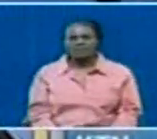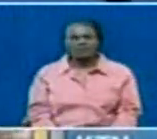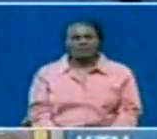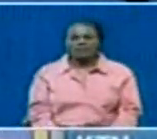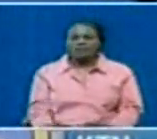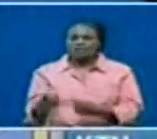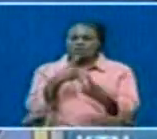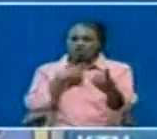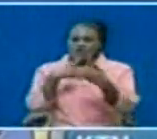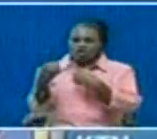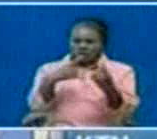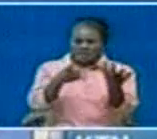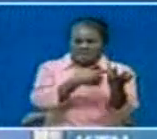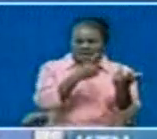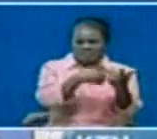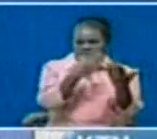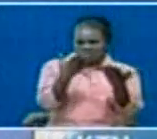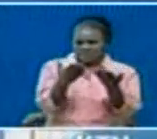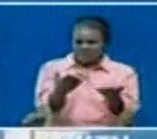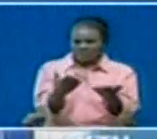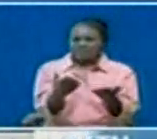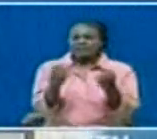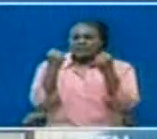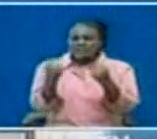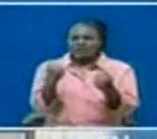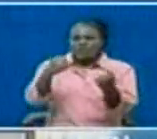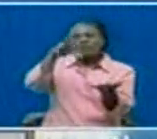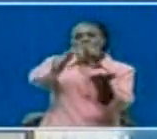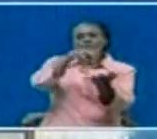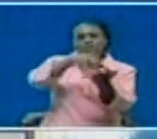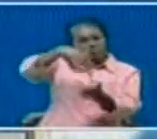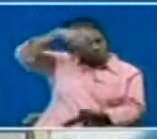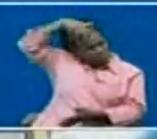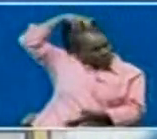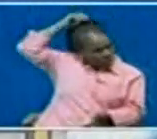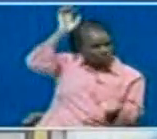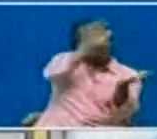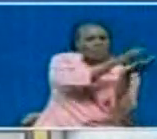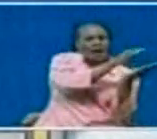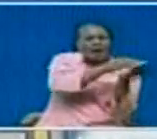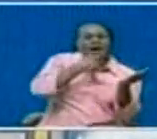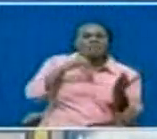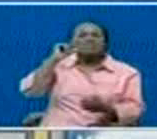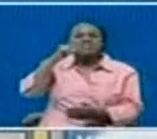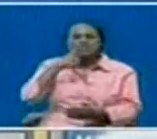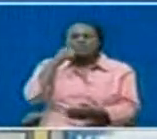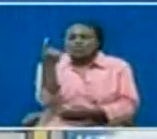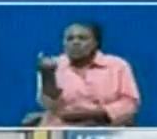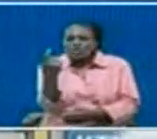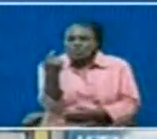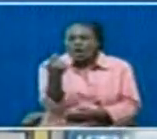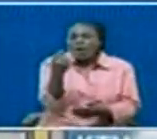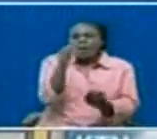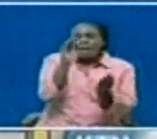Let's talk some bit more numbers now. In a bid to cement its top position in the market, the KCB Group is mulling buying out smaller banks in the